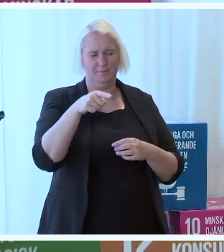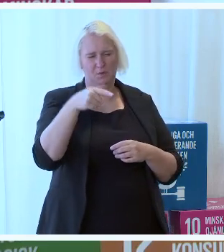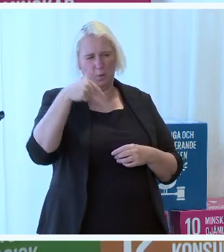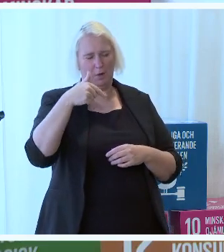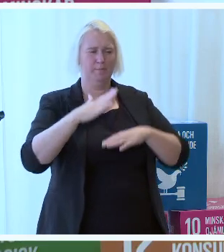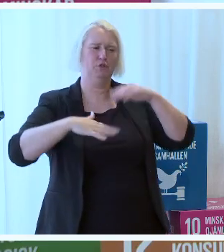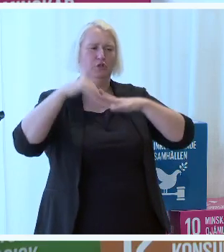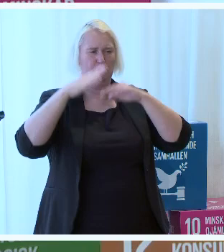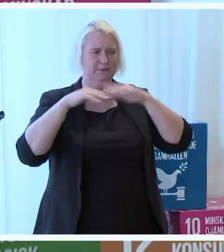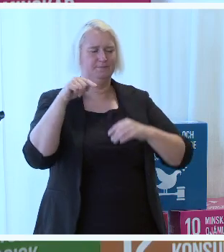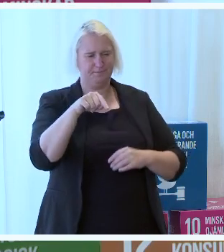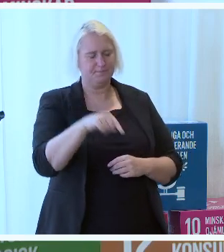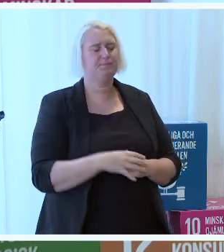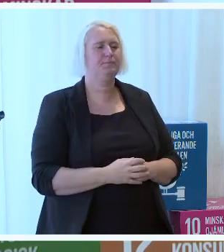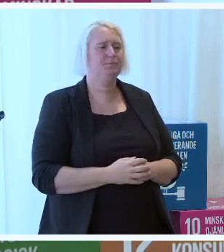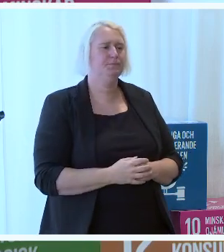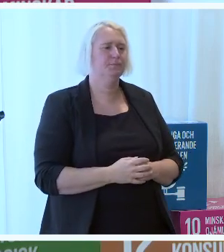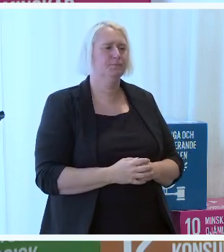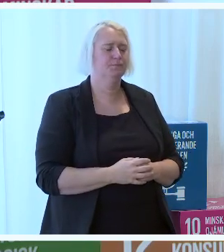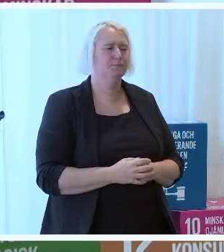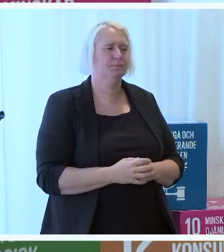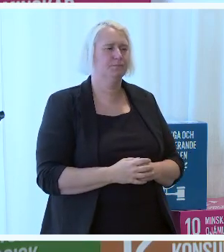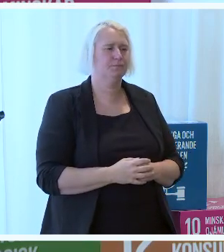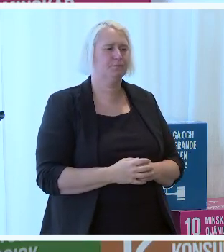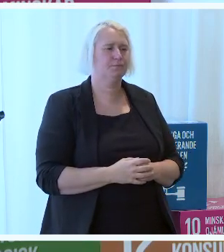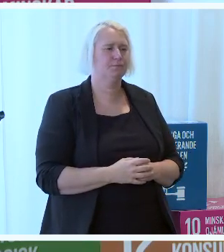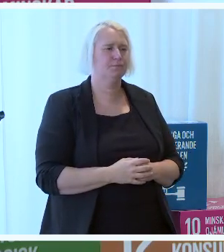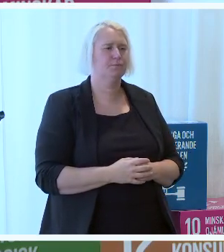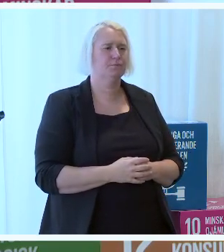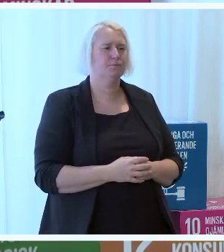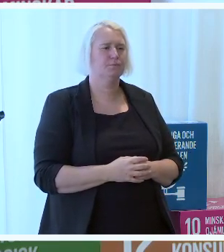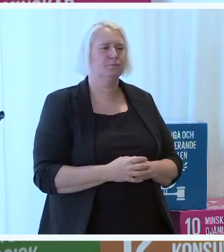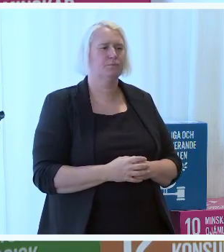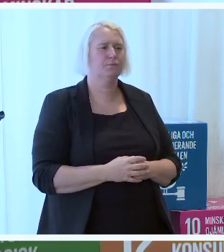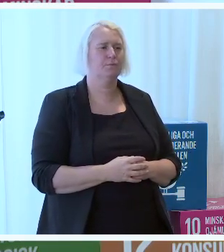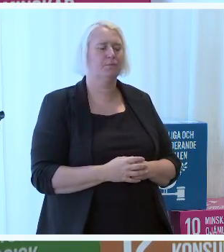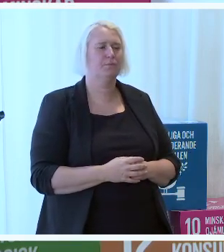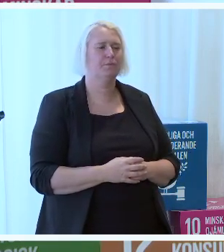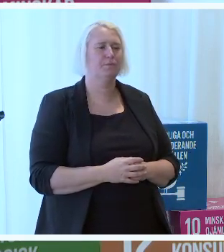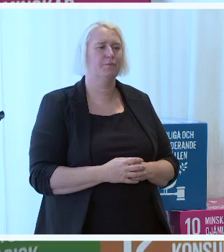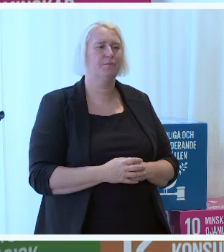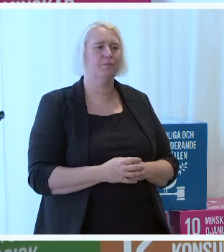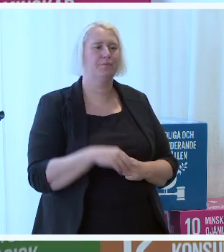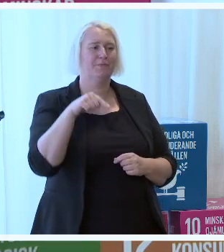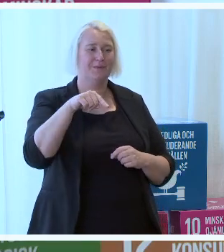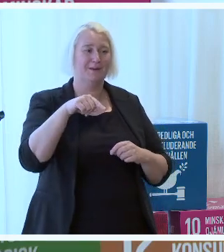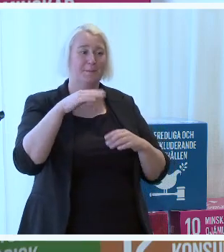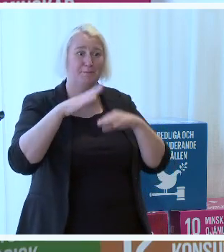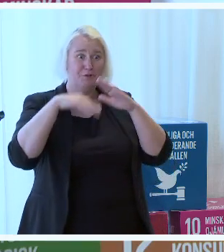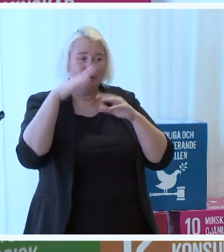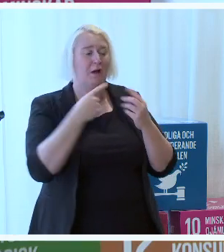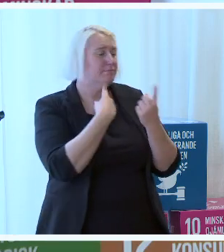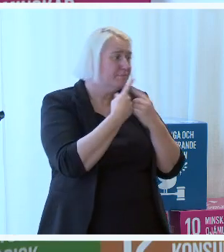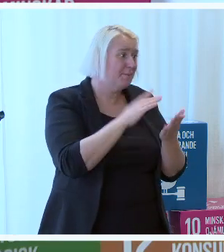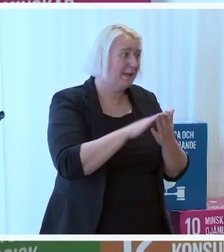was, in building the boreholes, they did not talk to the women. They only spoke to the men. which